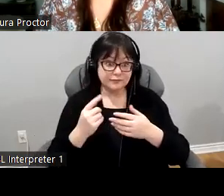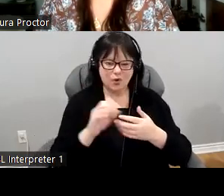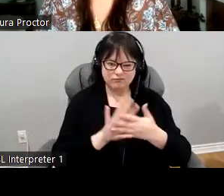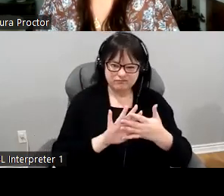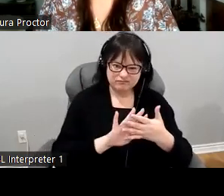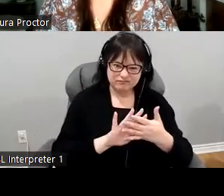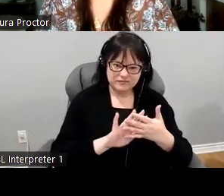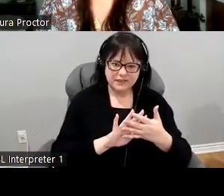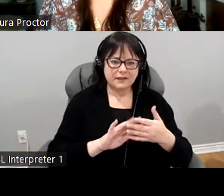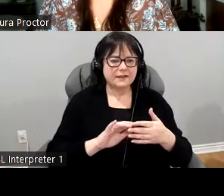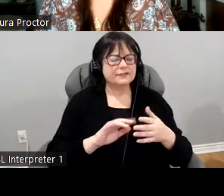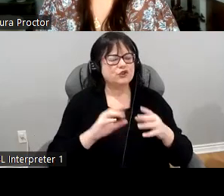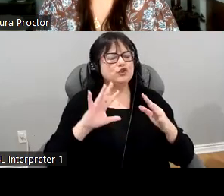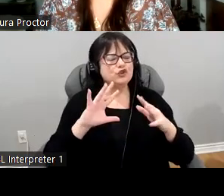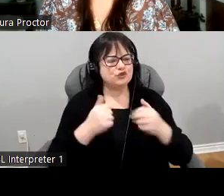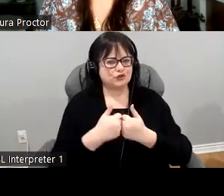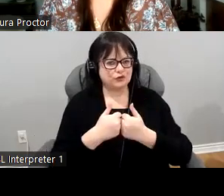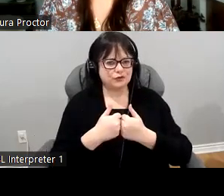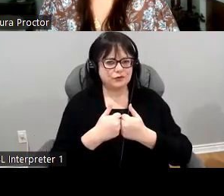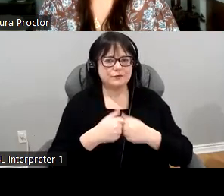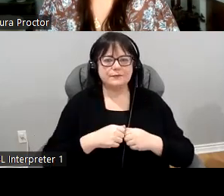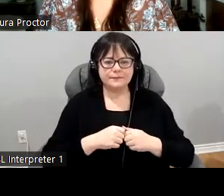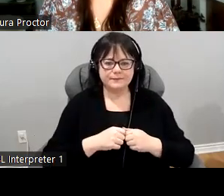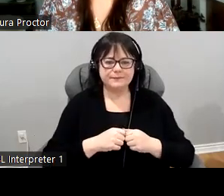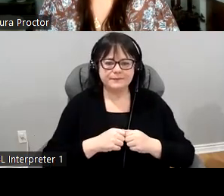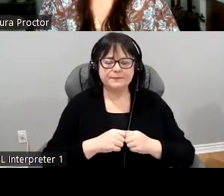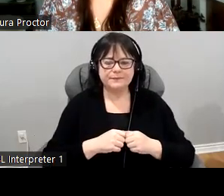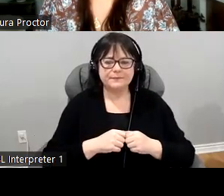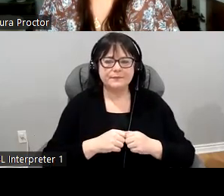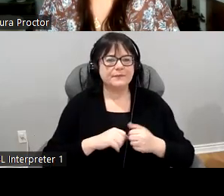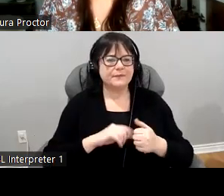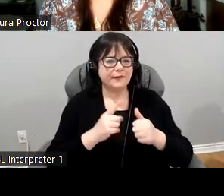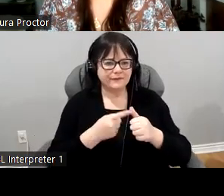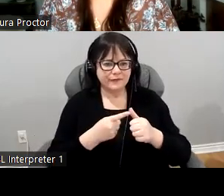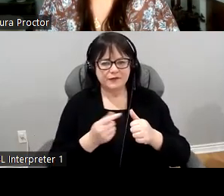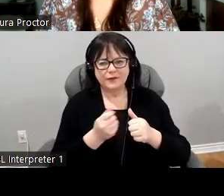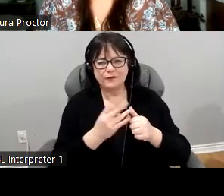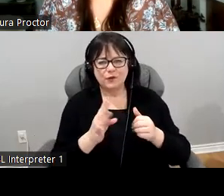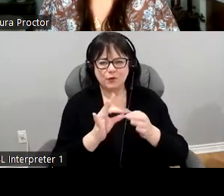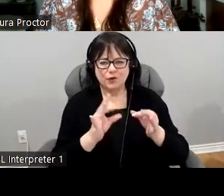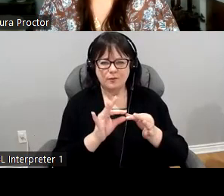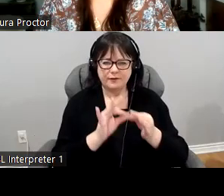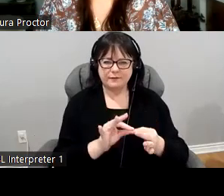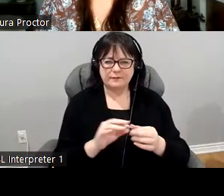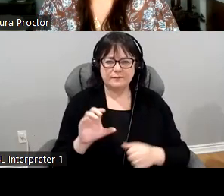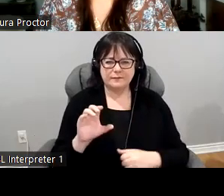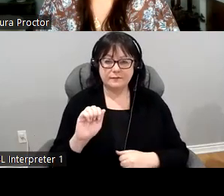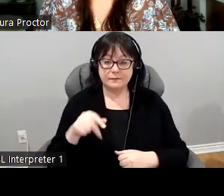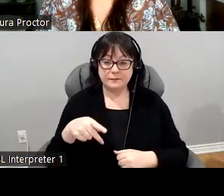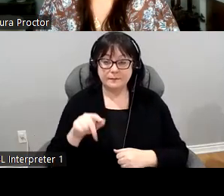of comments about capacity initially, and then I'll try to answer the question.